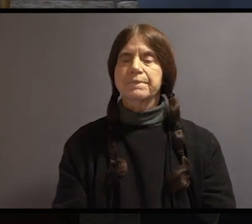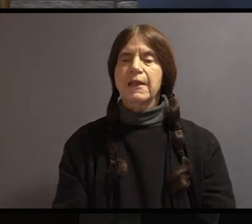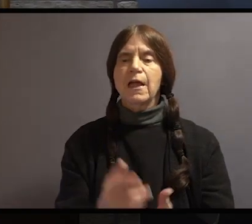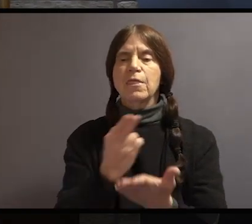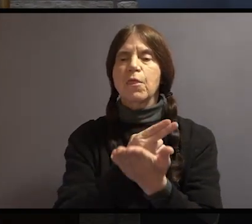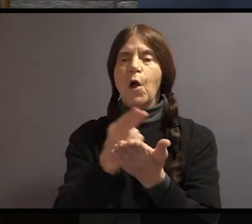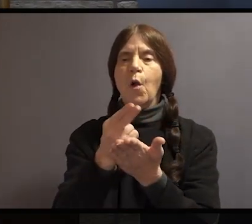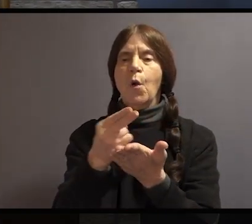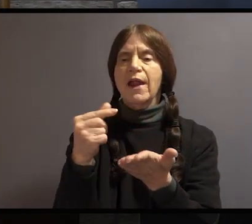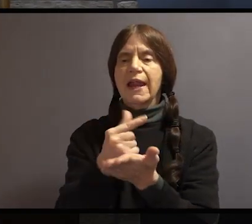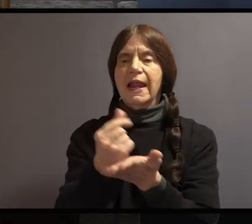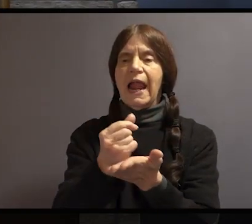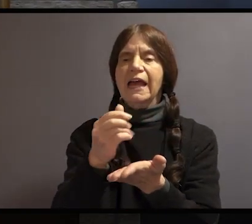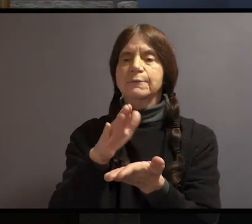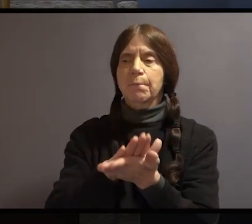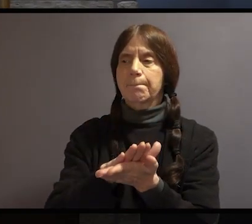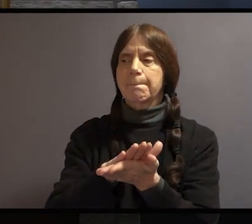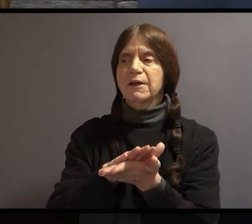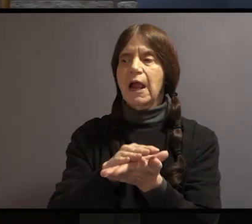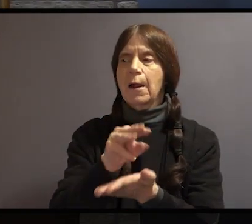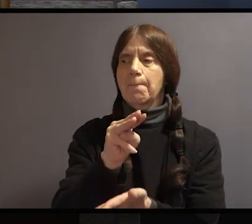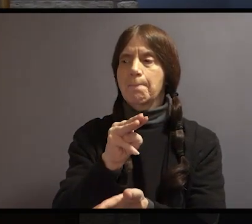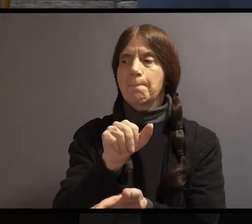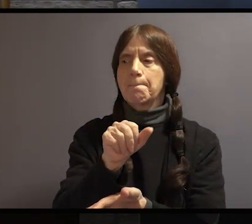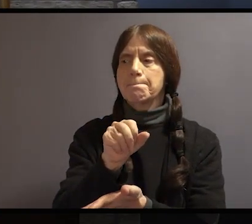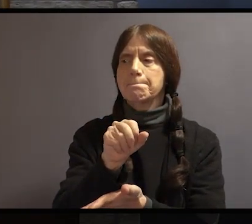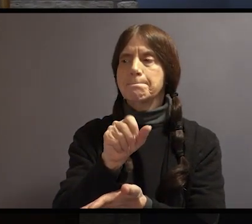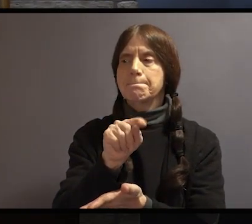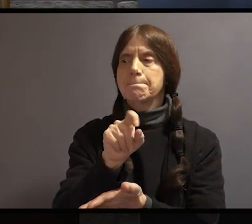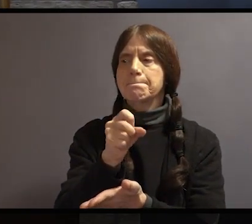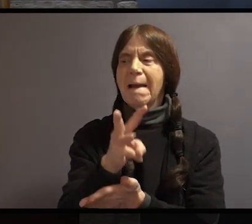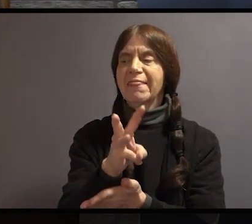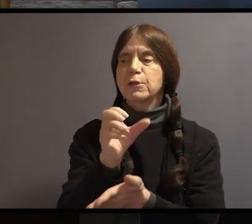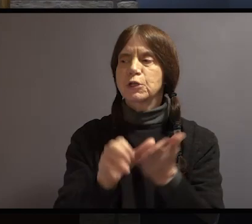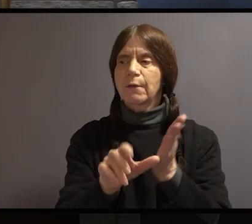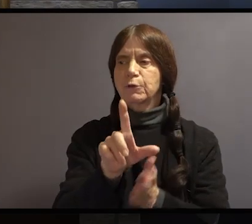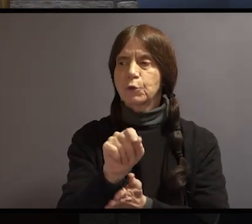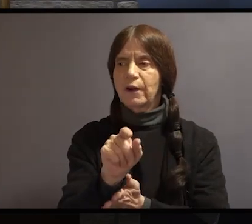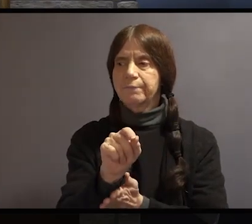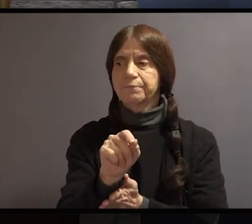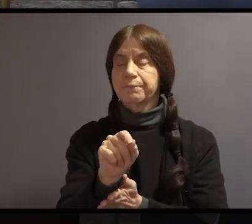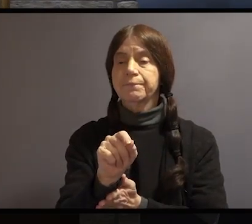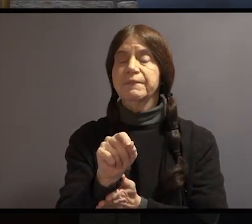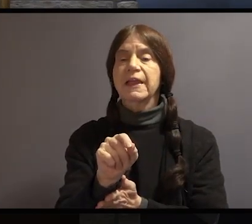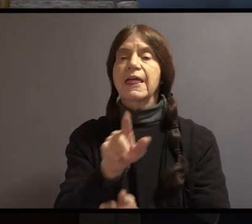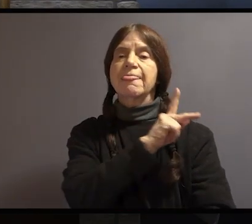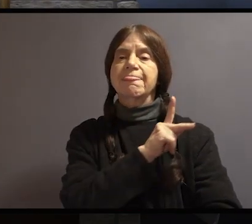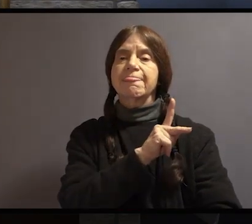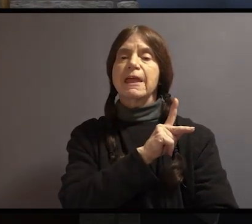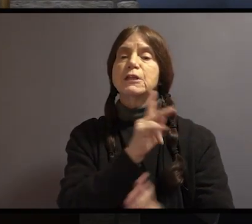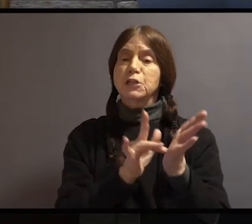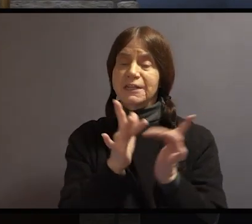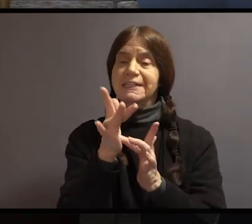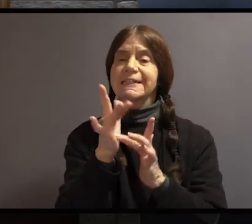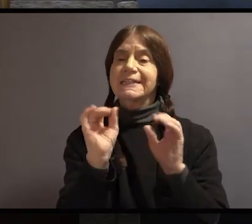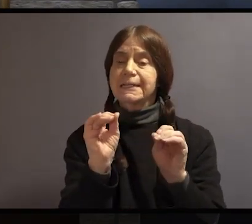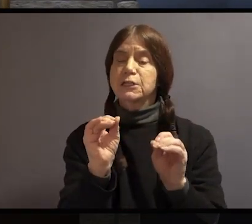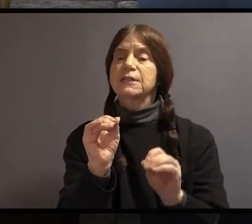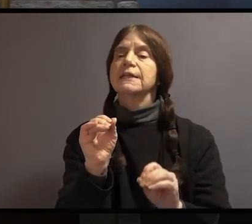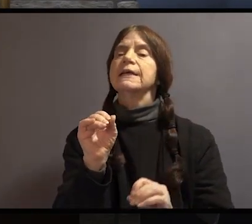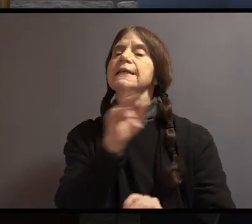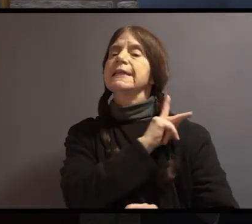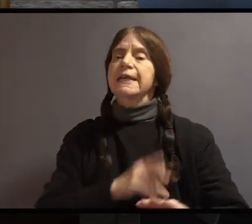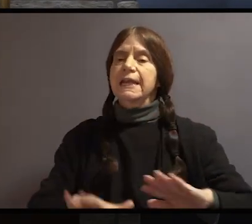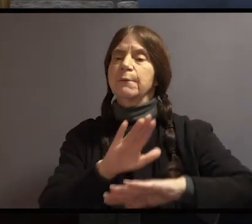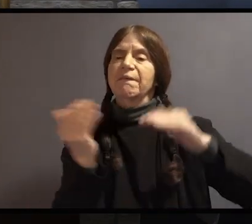The Holy Gospel according to St. Matthew chapter 20. Jesus said, "The kingdom